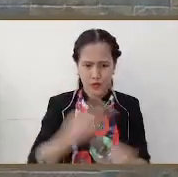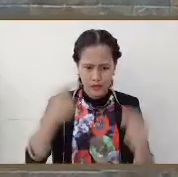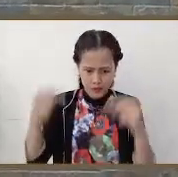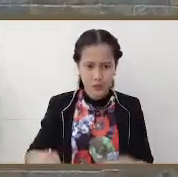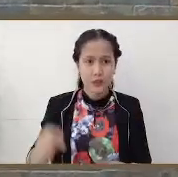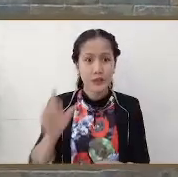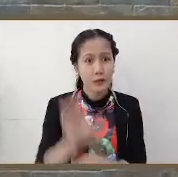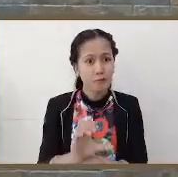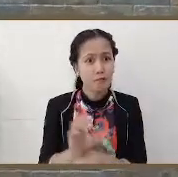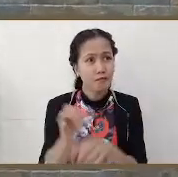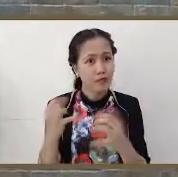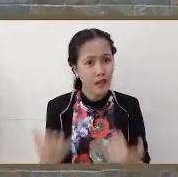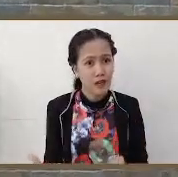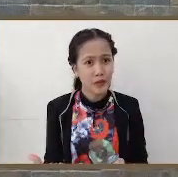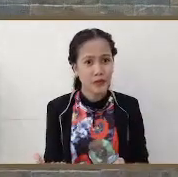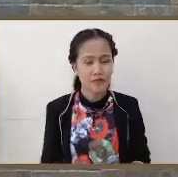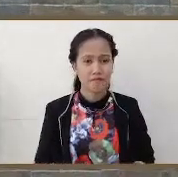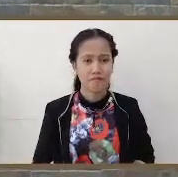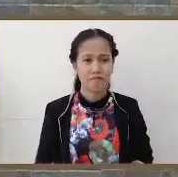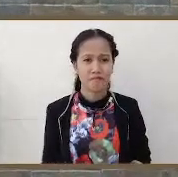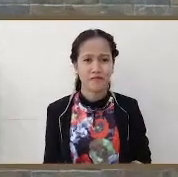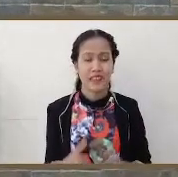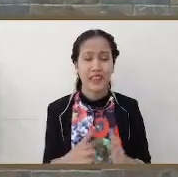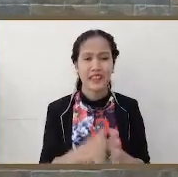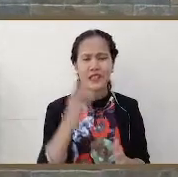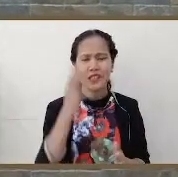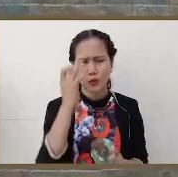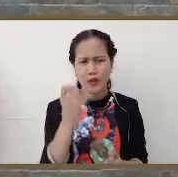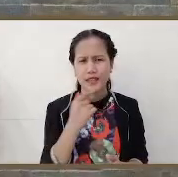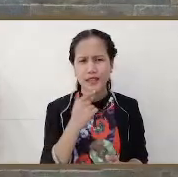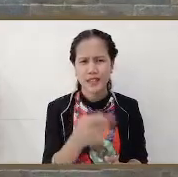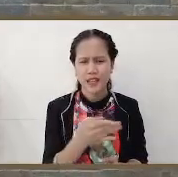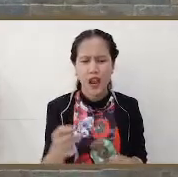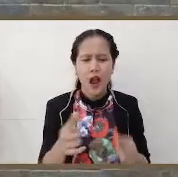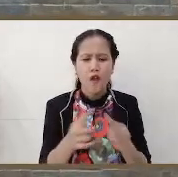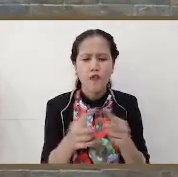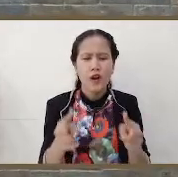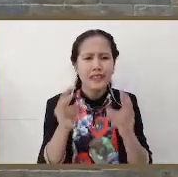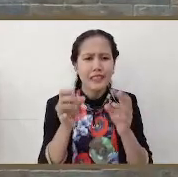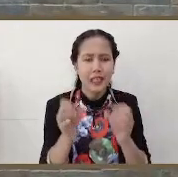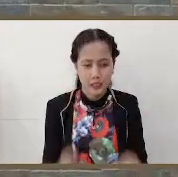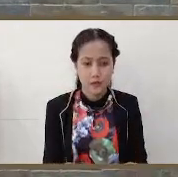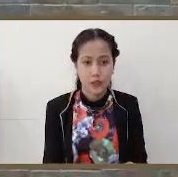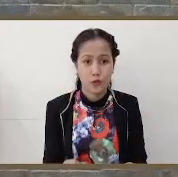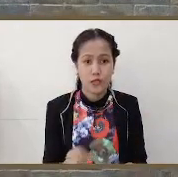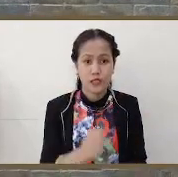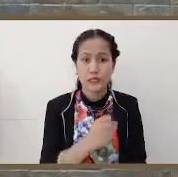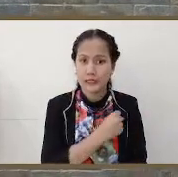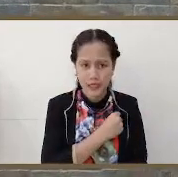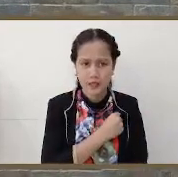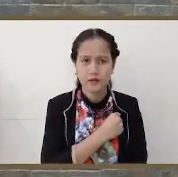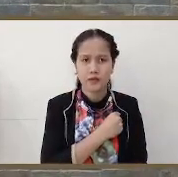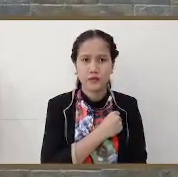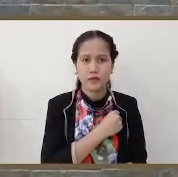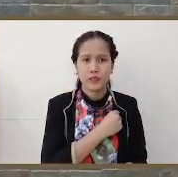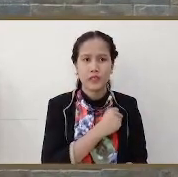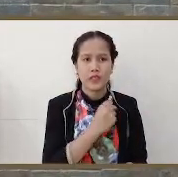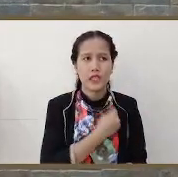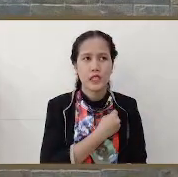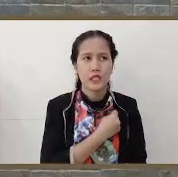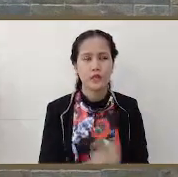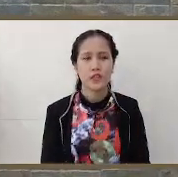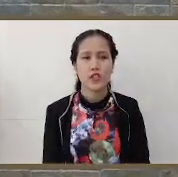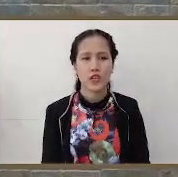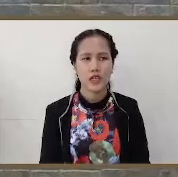tonight. Kaya nga sabi ko po sa inyo, individual checking po ito. Alright? Dagdagan po natin ang passage